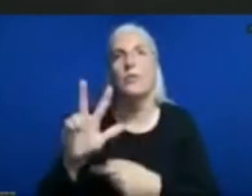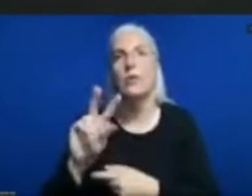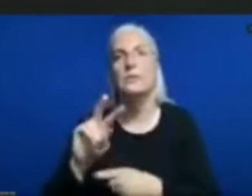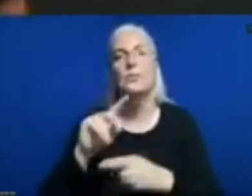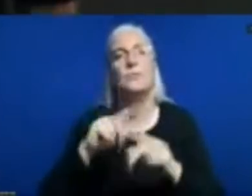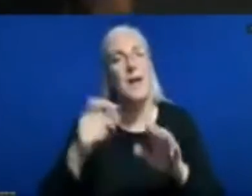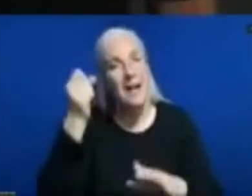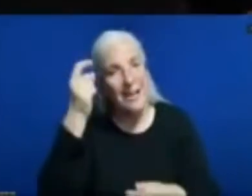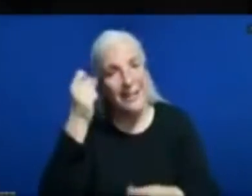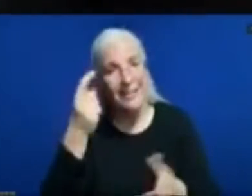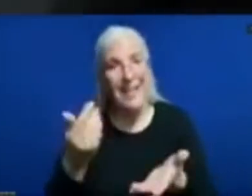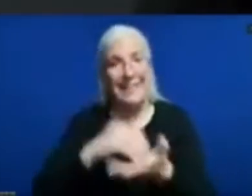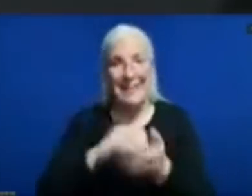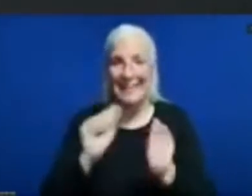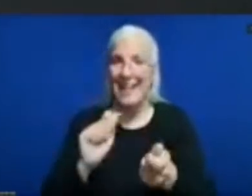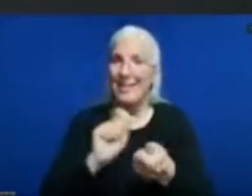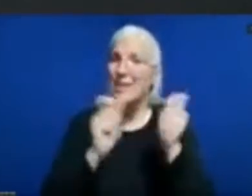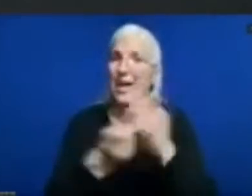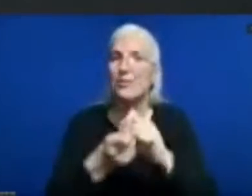Thank you.